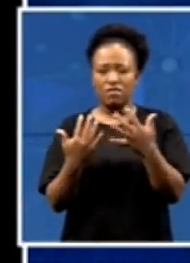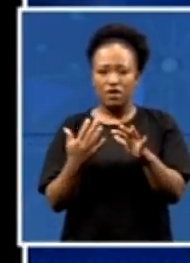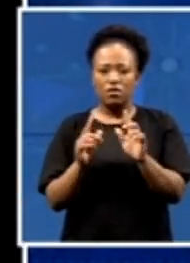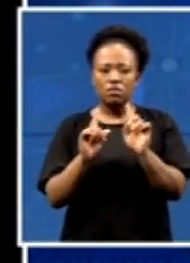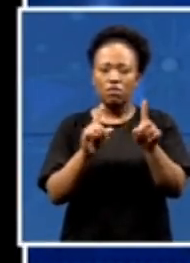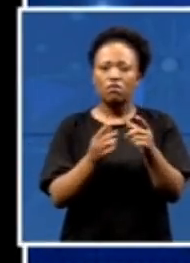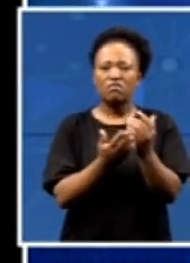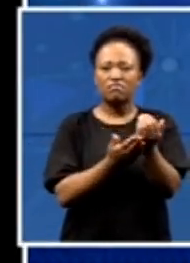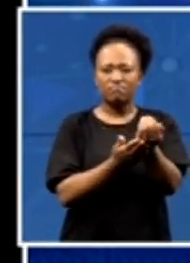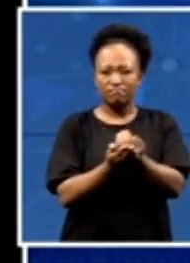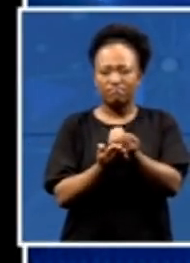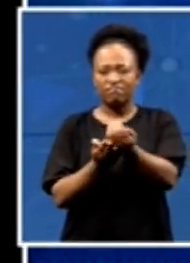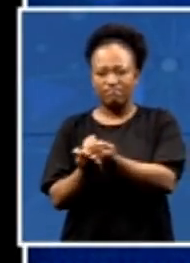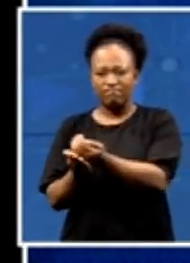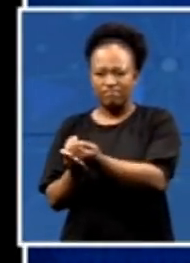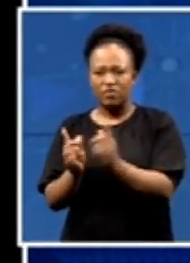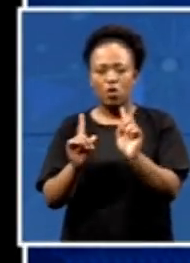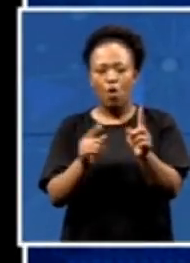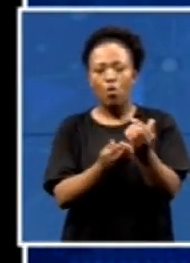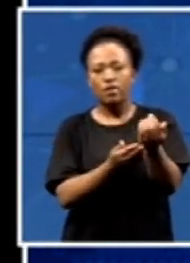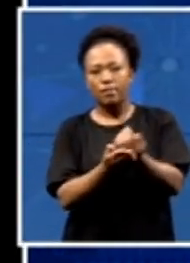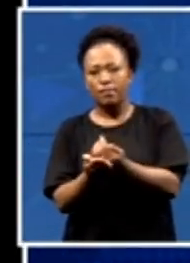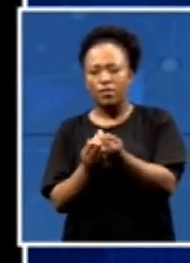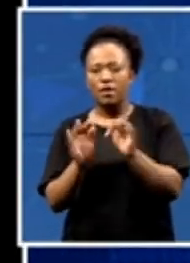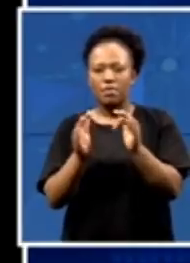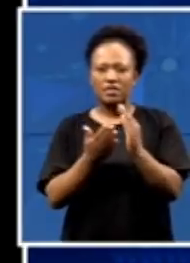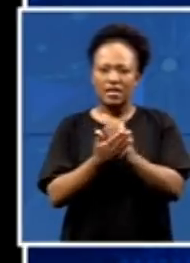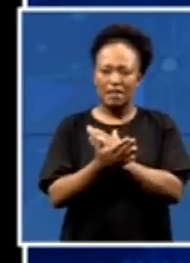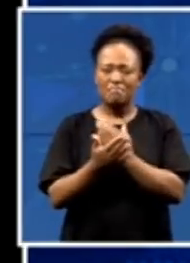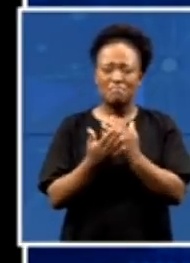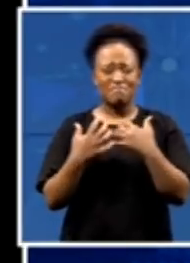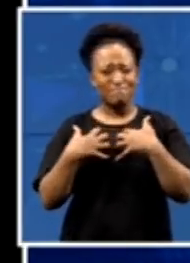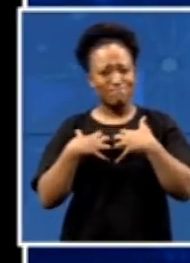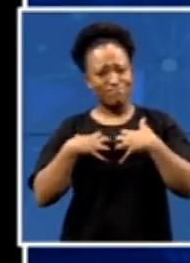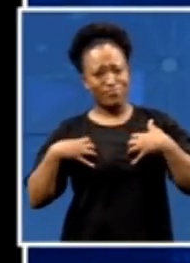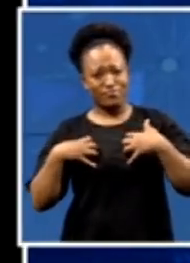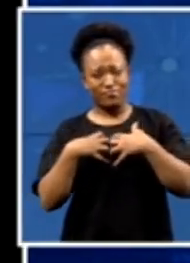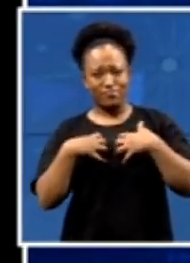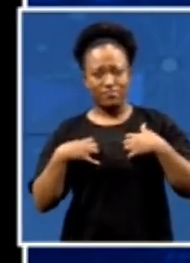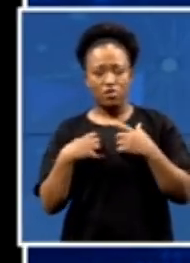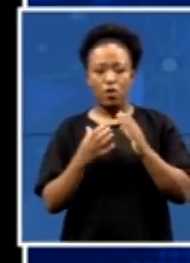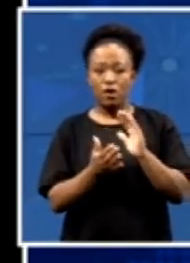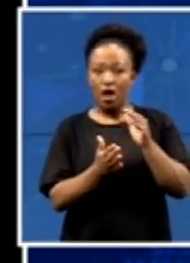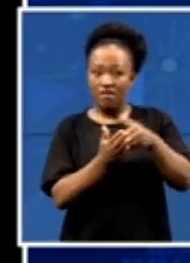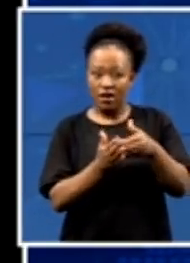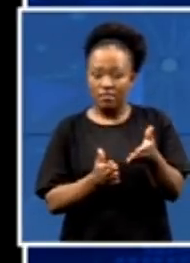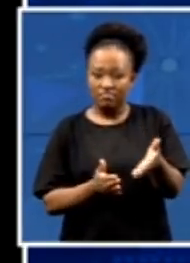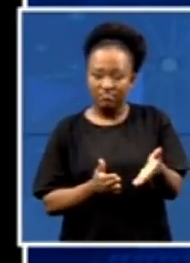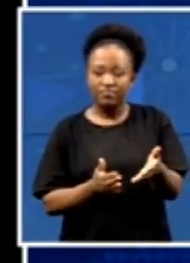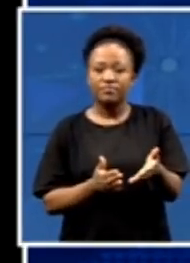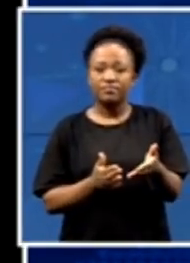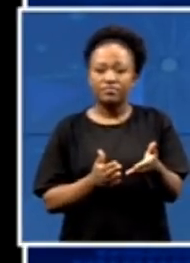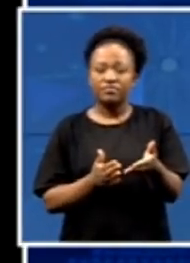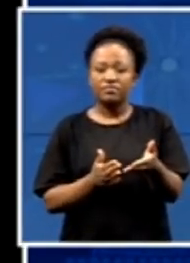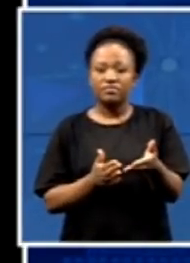for reports of persons in distress. And upon arrival of the crews, 5 adults, 2